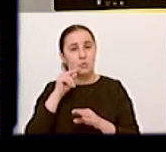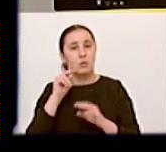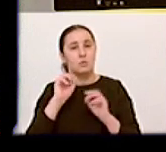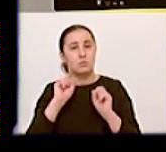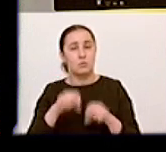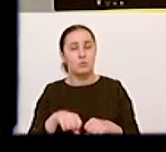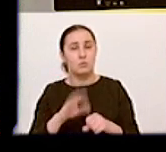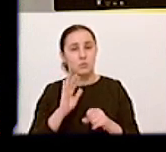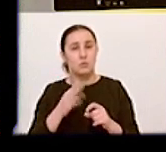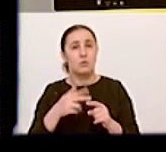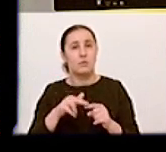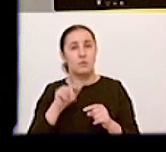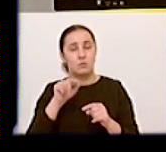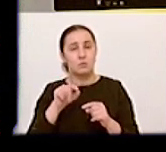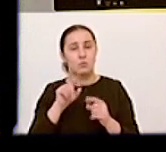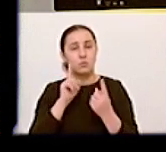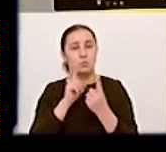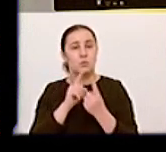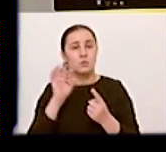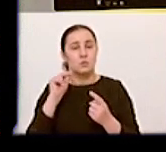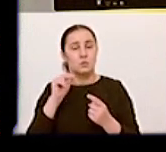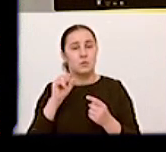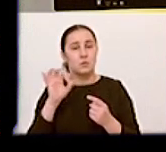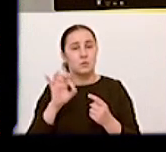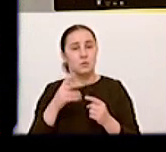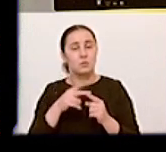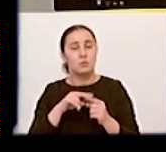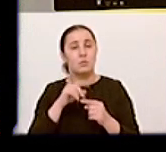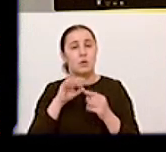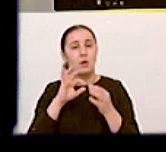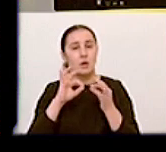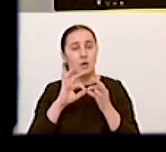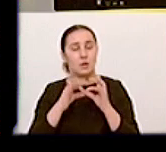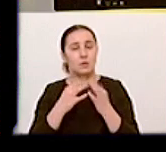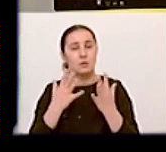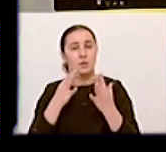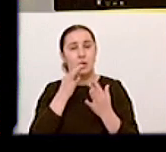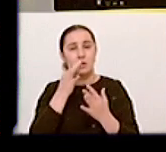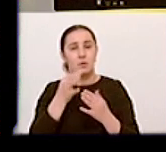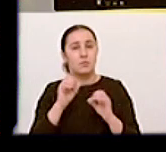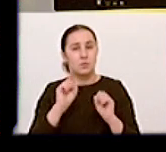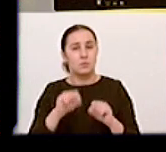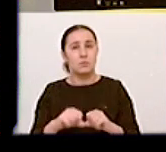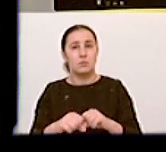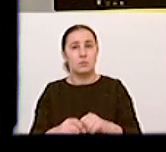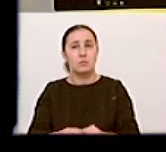mumkin bo'ladi va uni uchrash chastotasini aniq aytib berish mumkin.